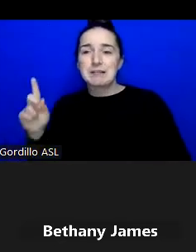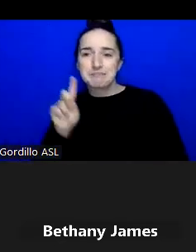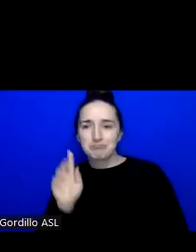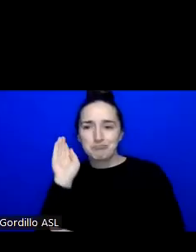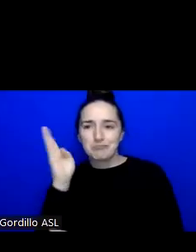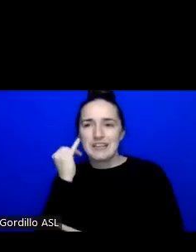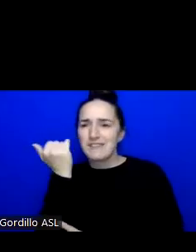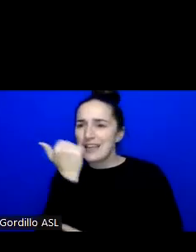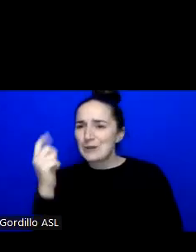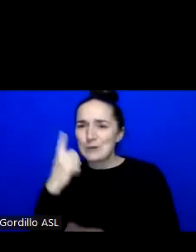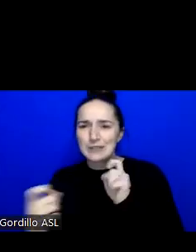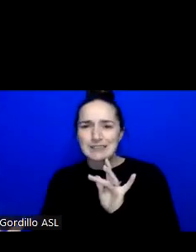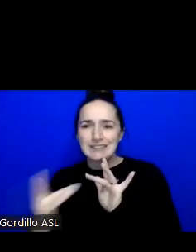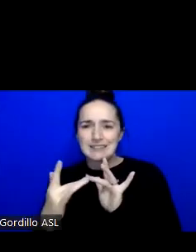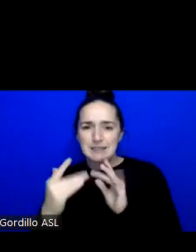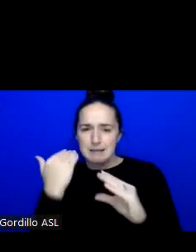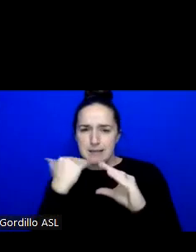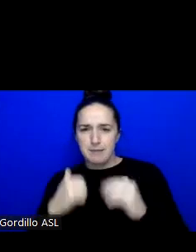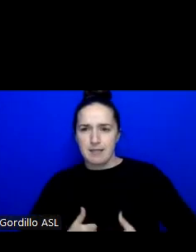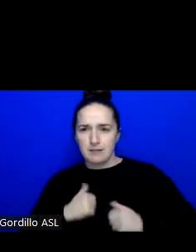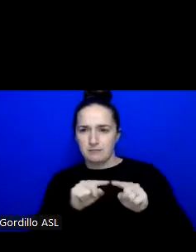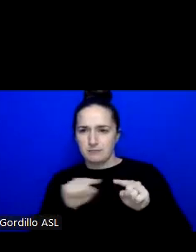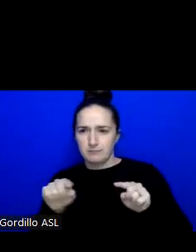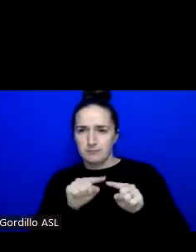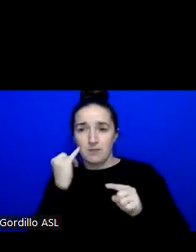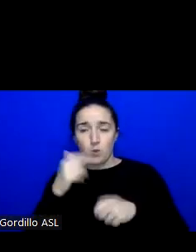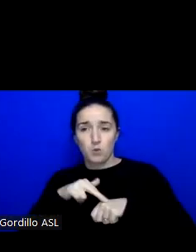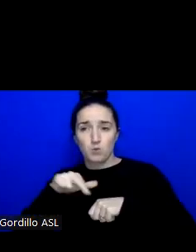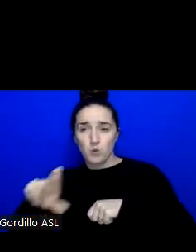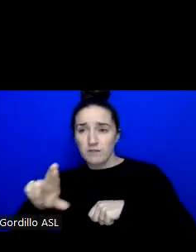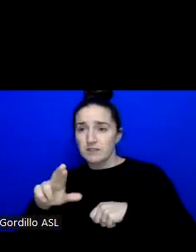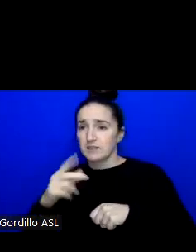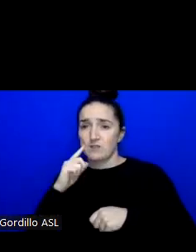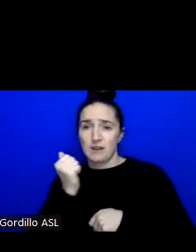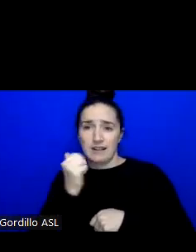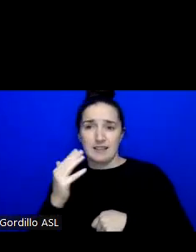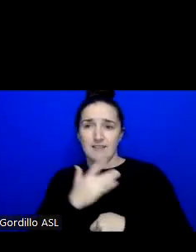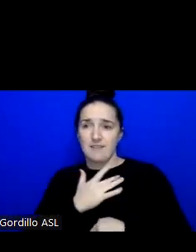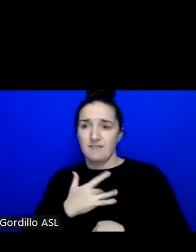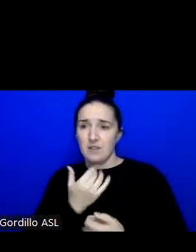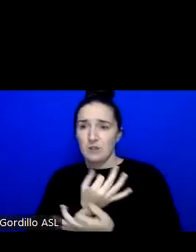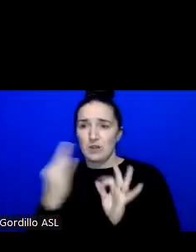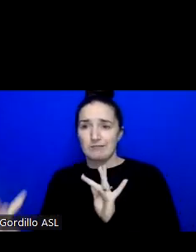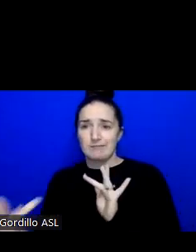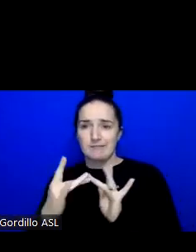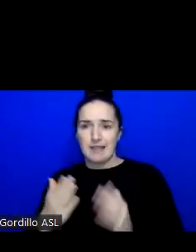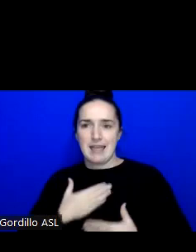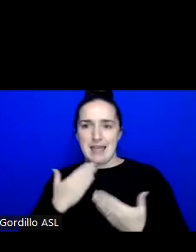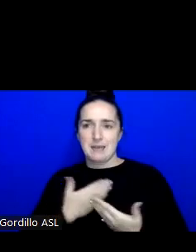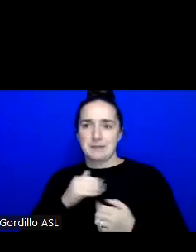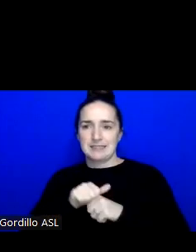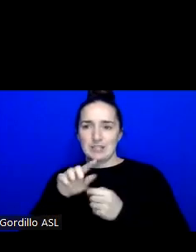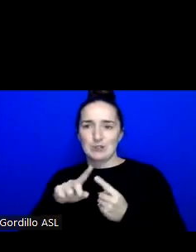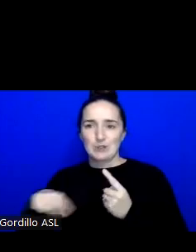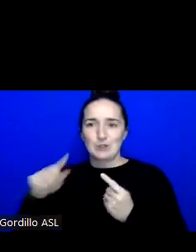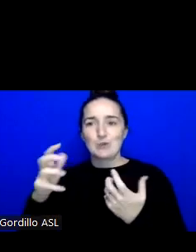to reach out to me. I have my email address on the screen. If you want references for anything, feel free to reach out and I'm happy to send those on to you. We want to be